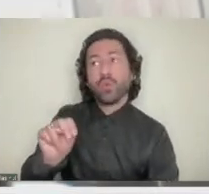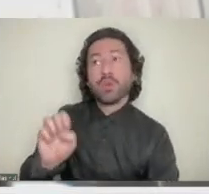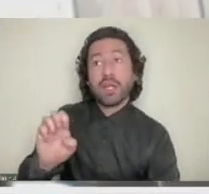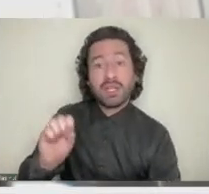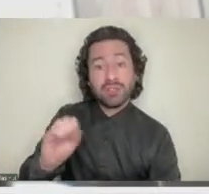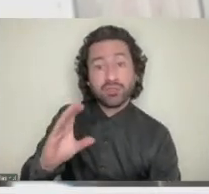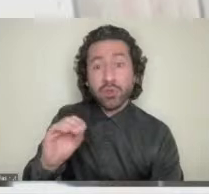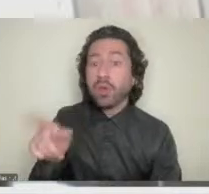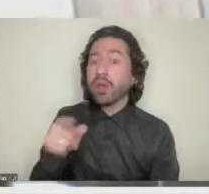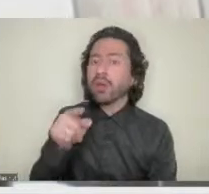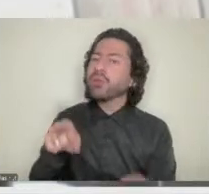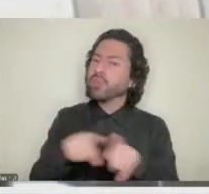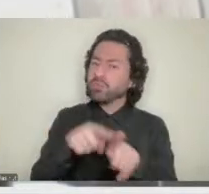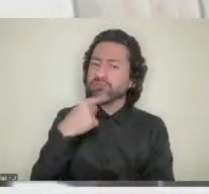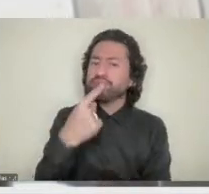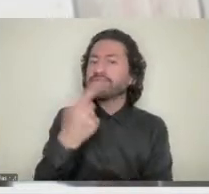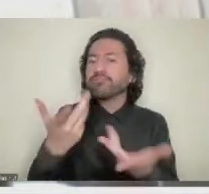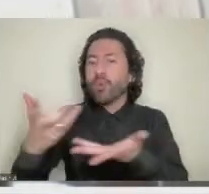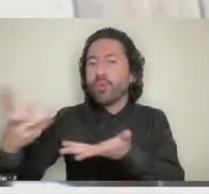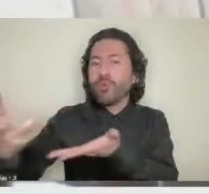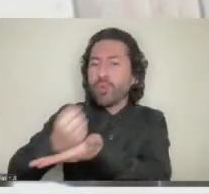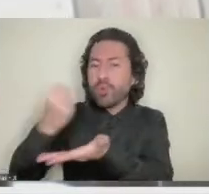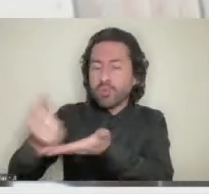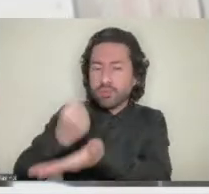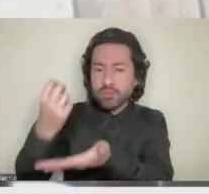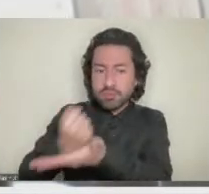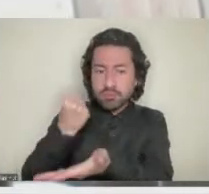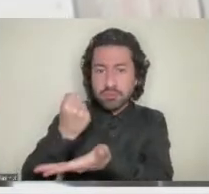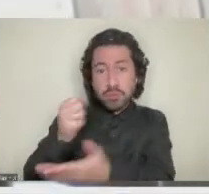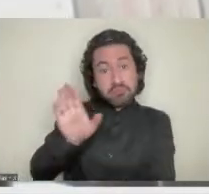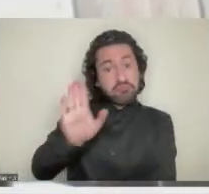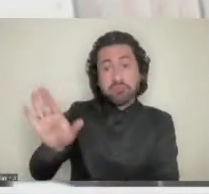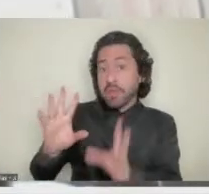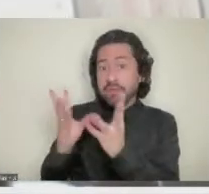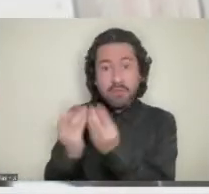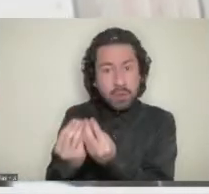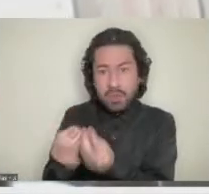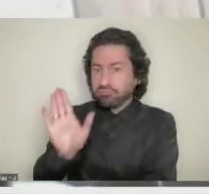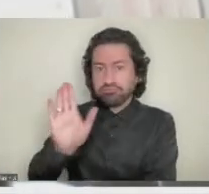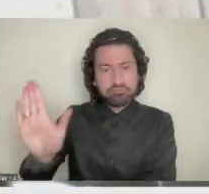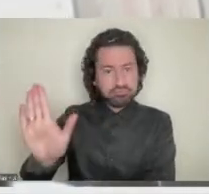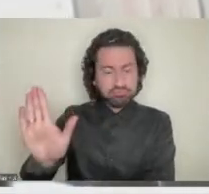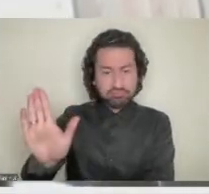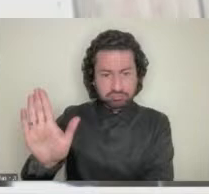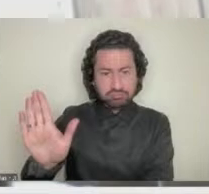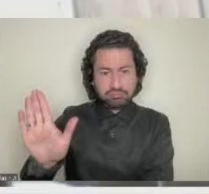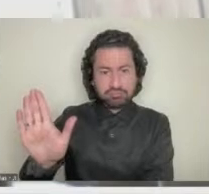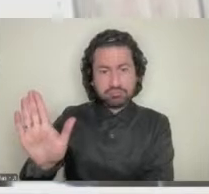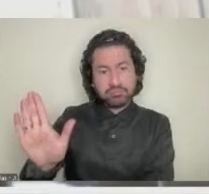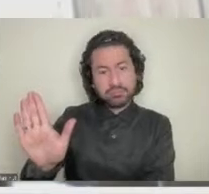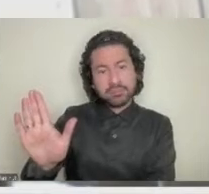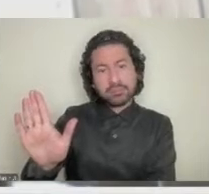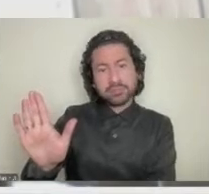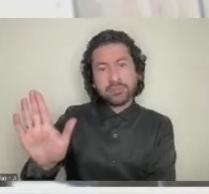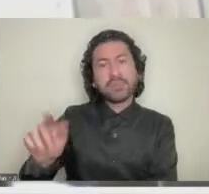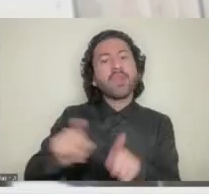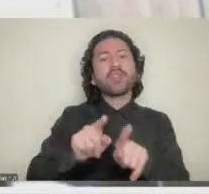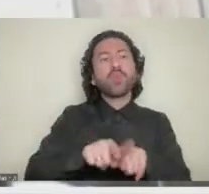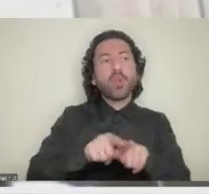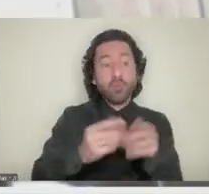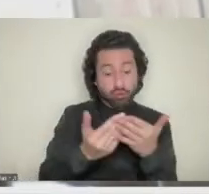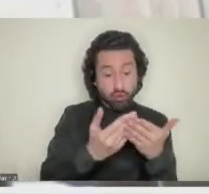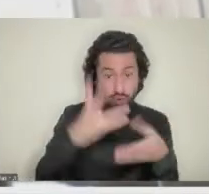UNESCO also provides factors linked to achievements, mainly of the